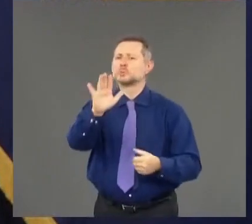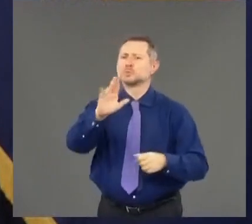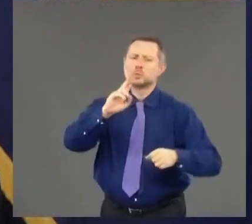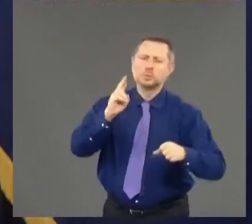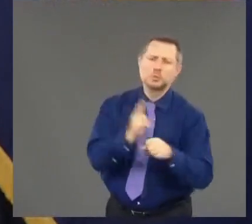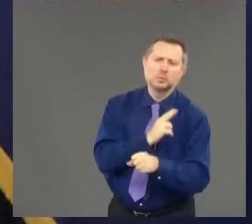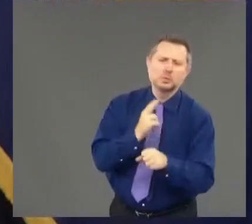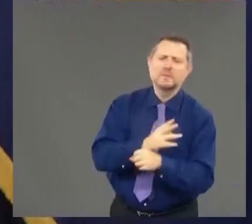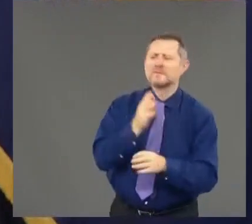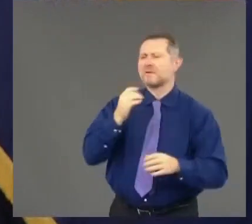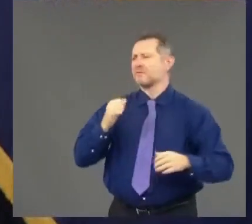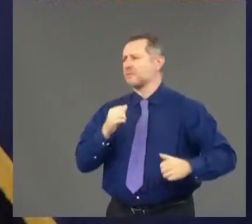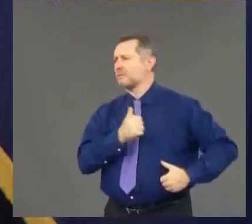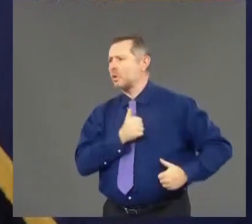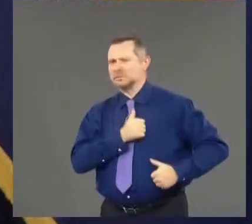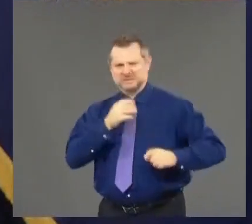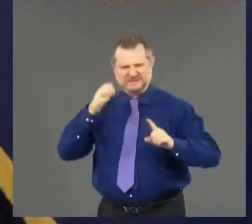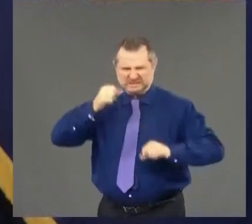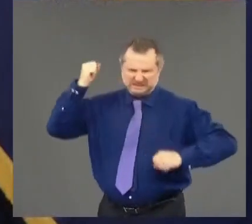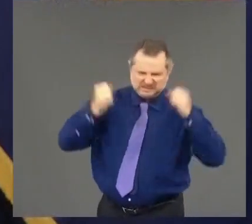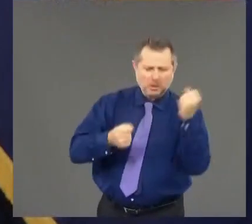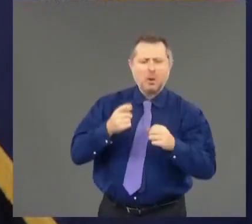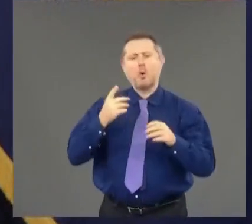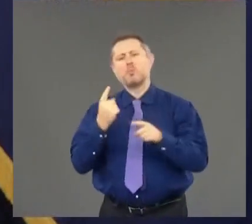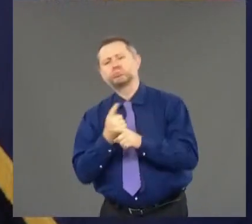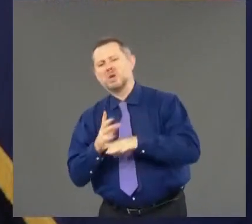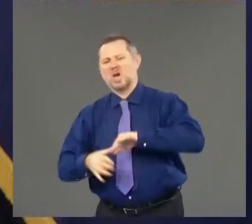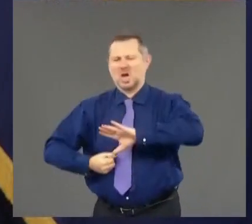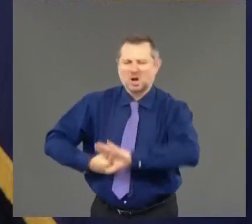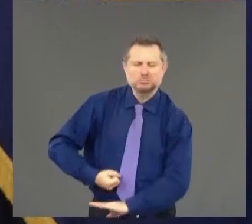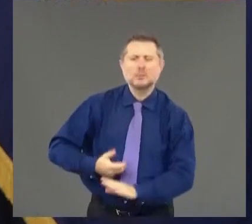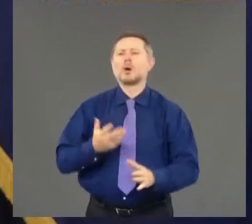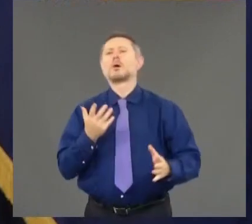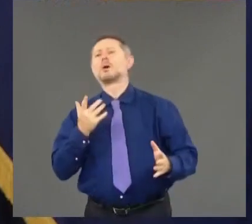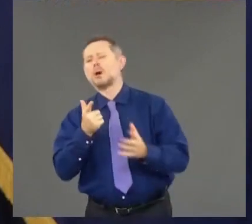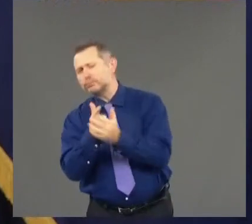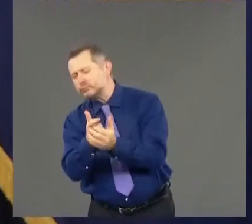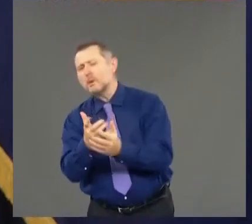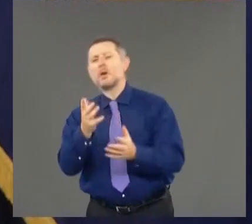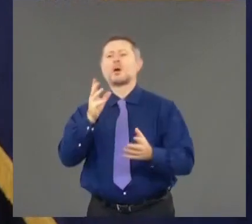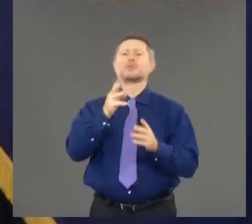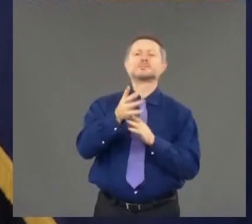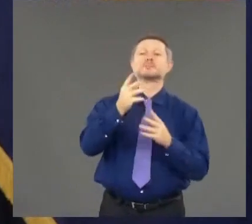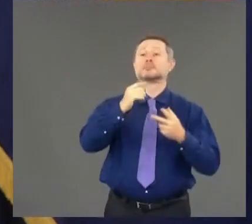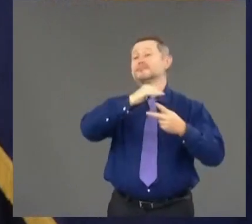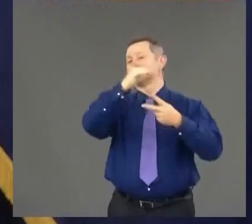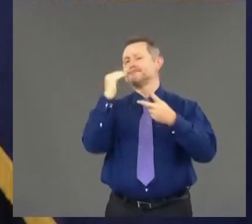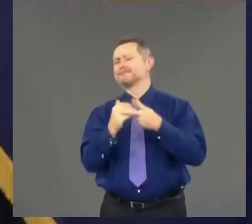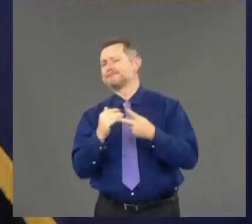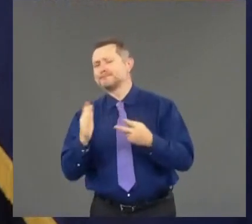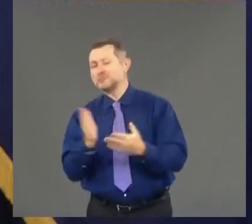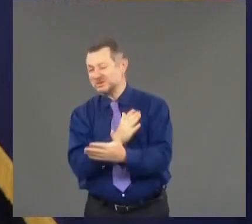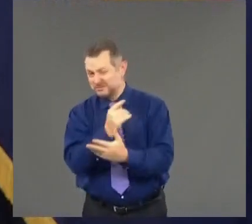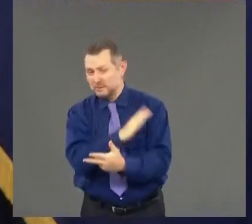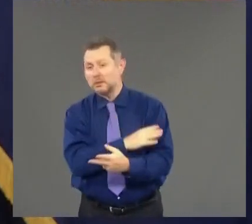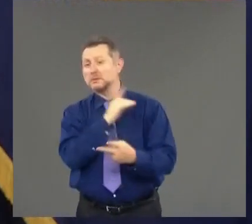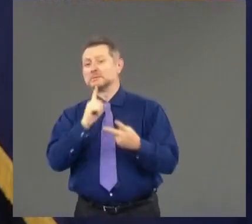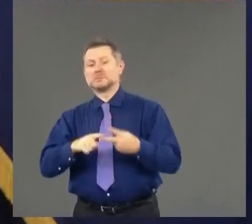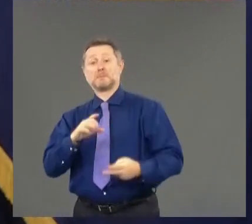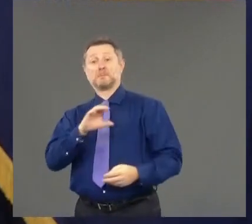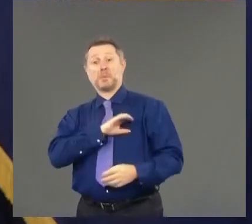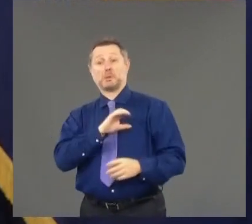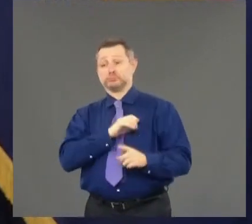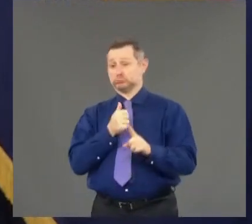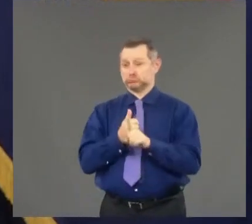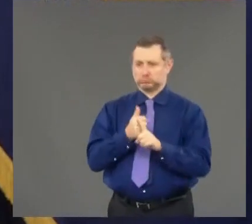policy? What does it mean to demilitarize the police? How many staff does